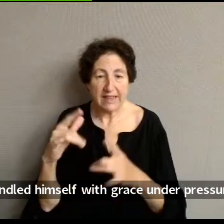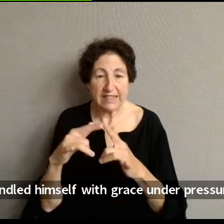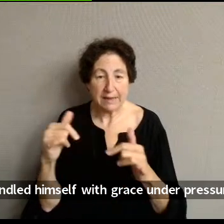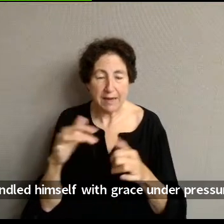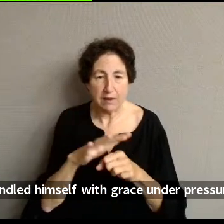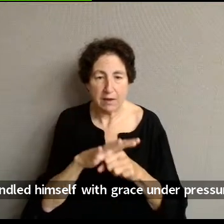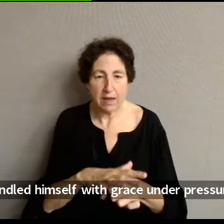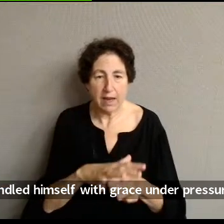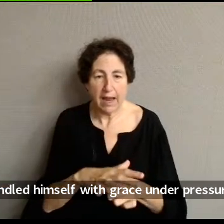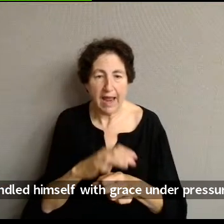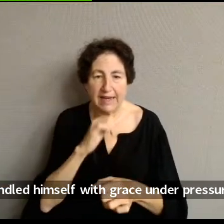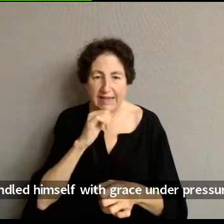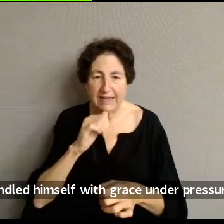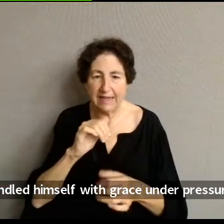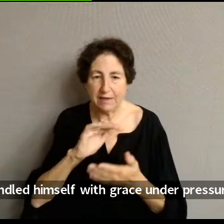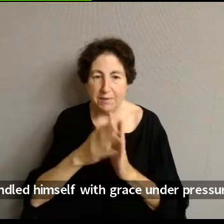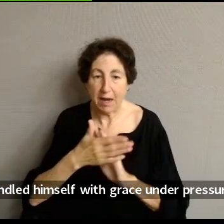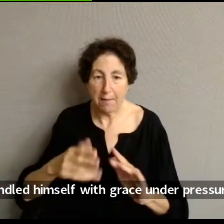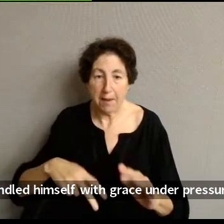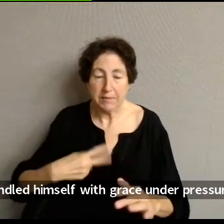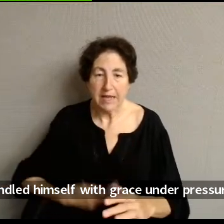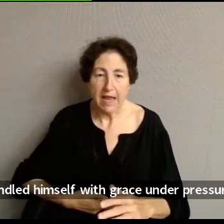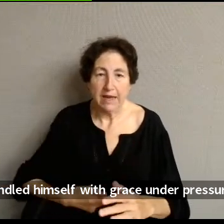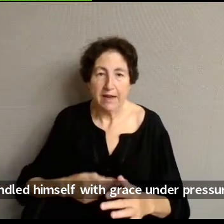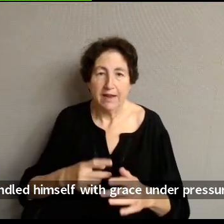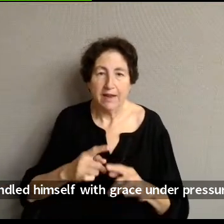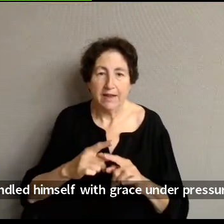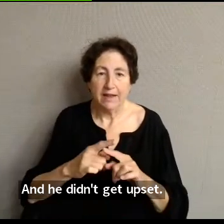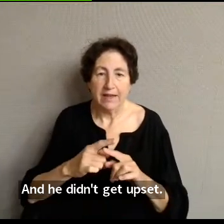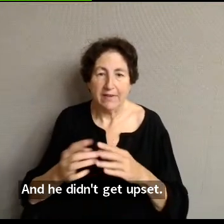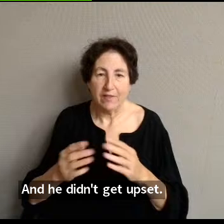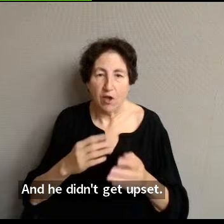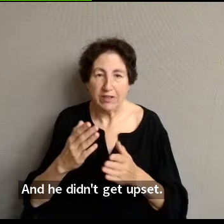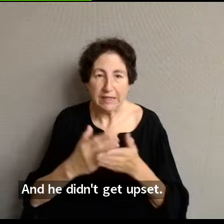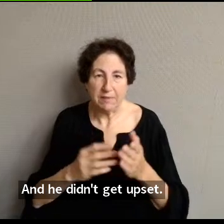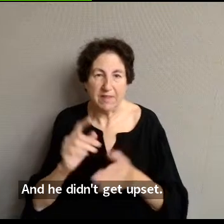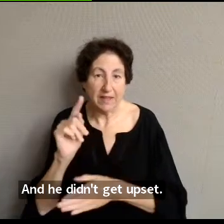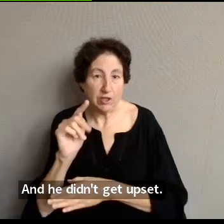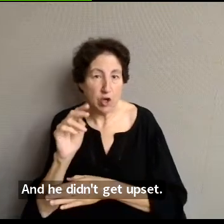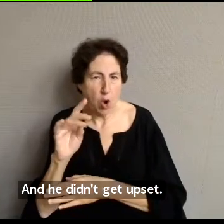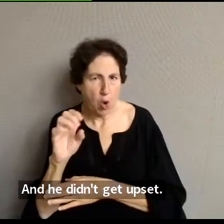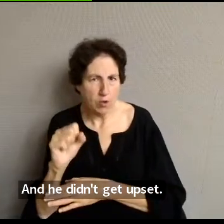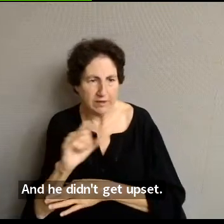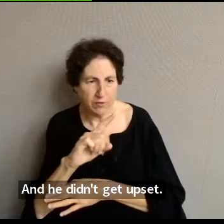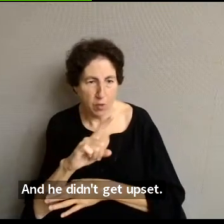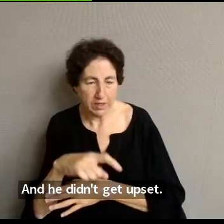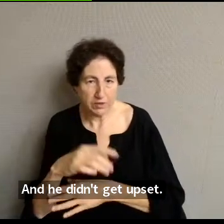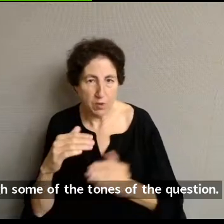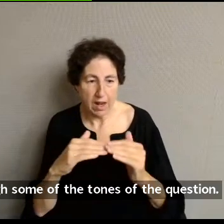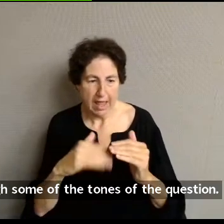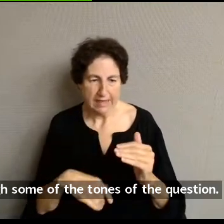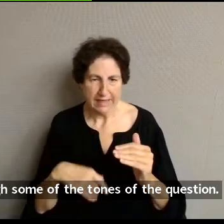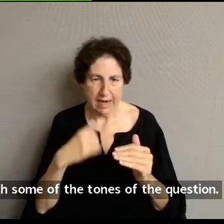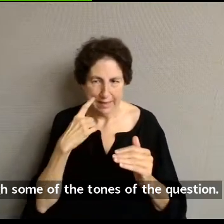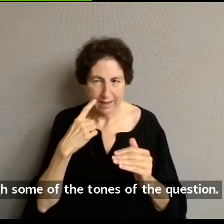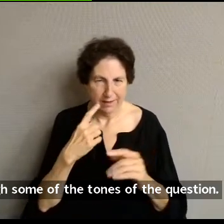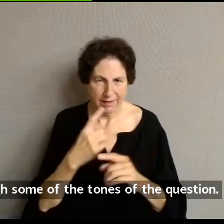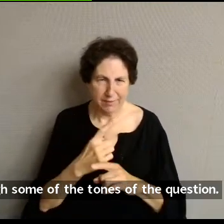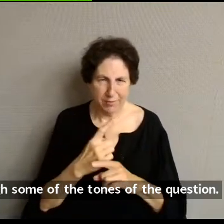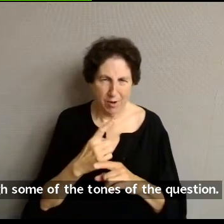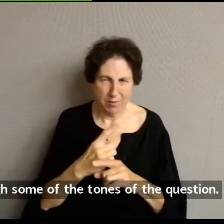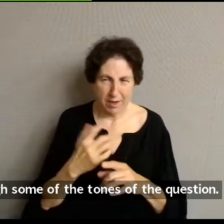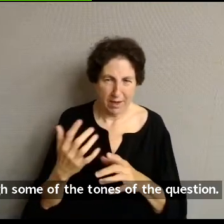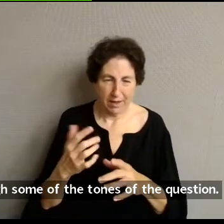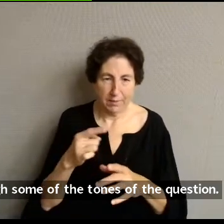he didn't get upset, though some of the tones of the question were less than what I would think appropriate in a